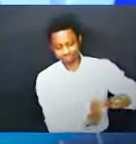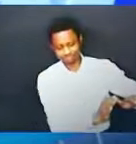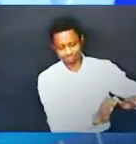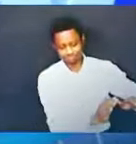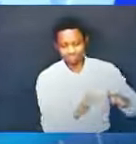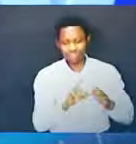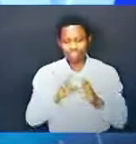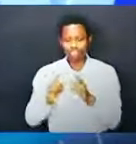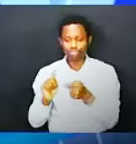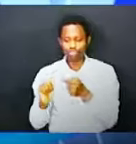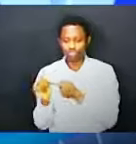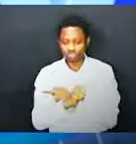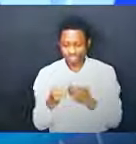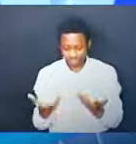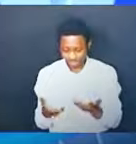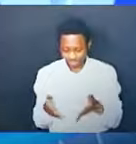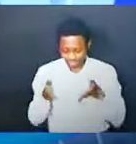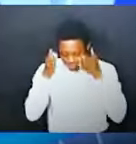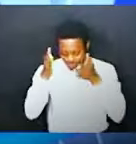theme 2025.